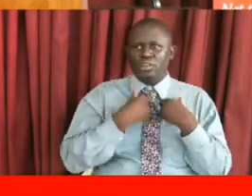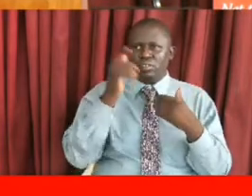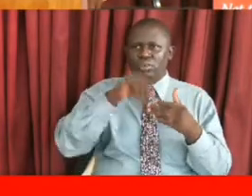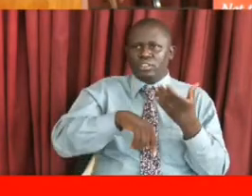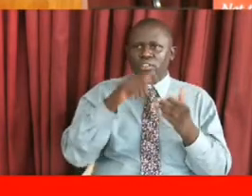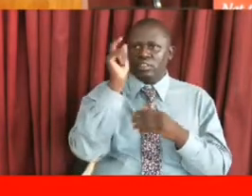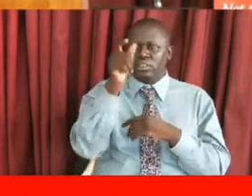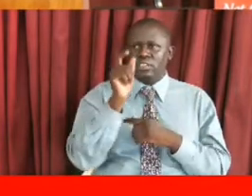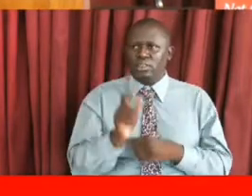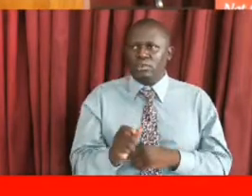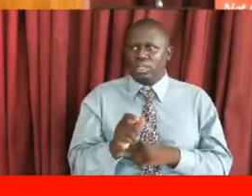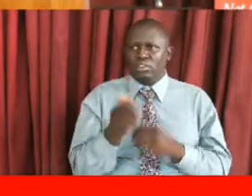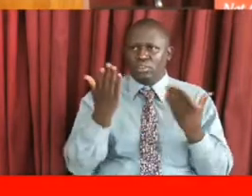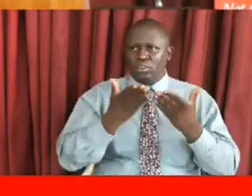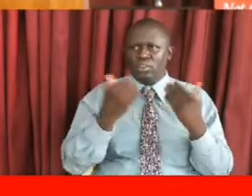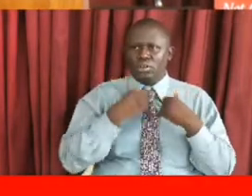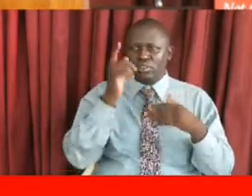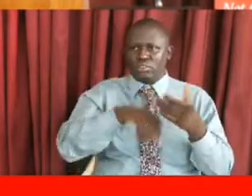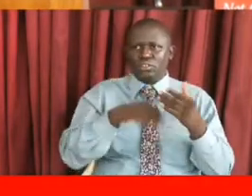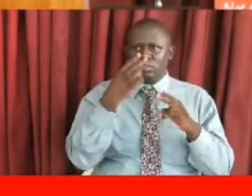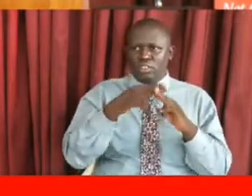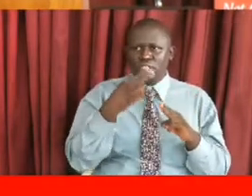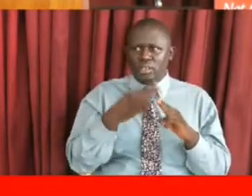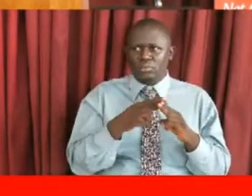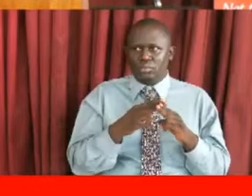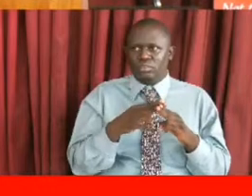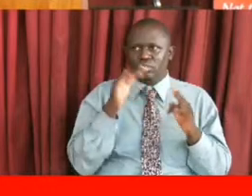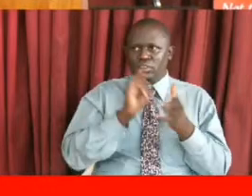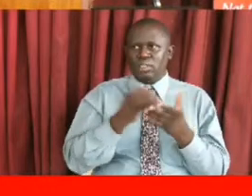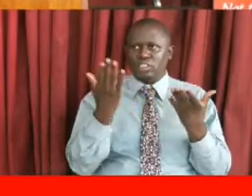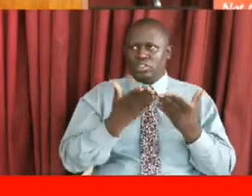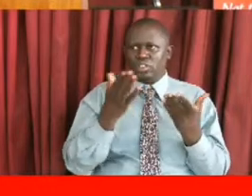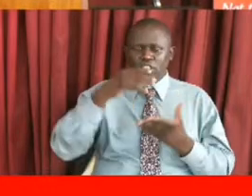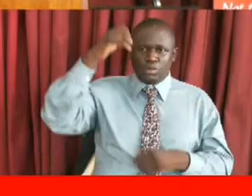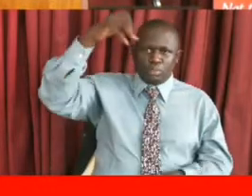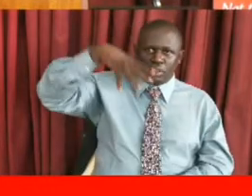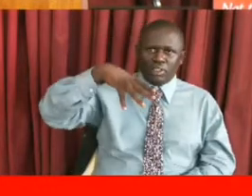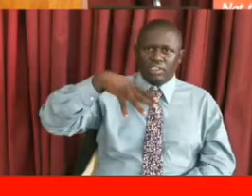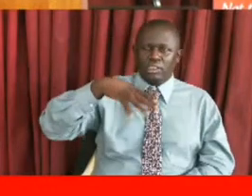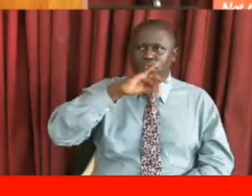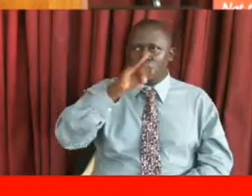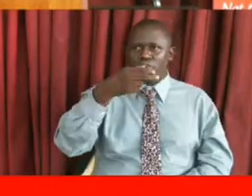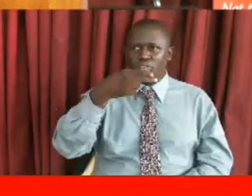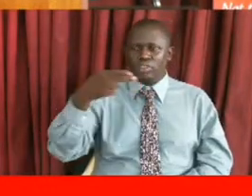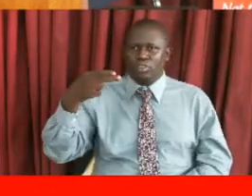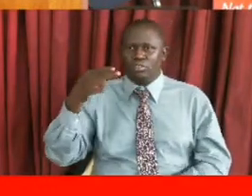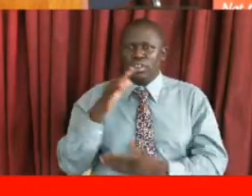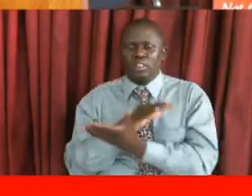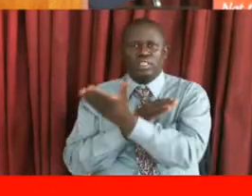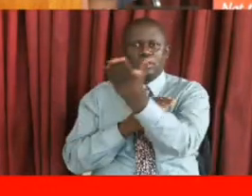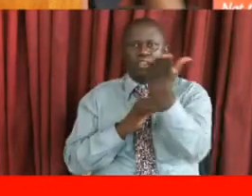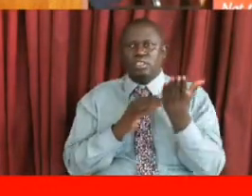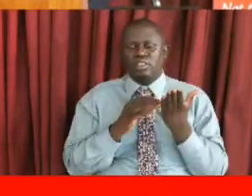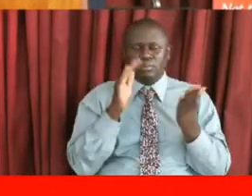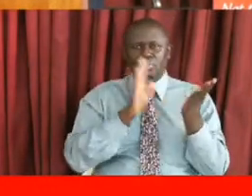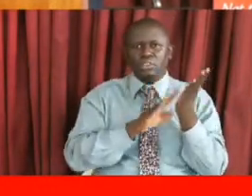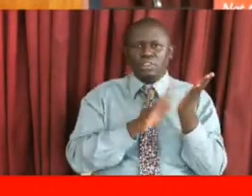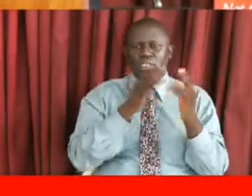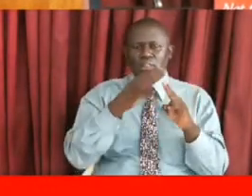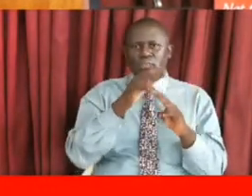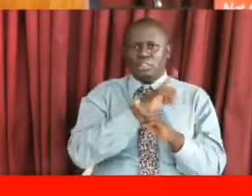is where the name of God is and that is where the presence of the Lord praise the name of